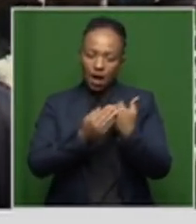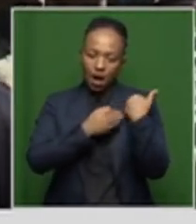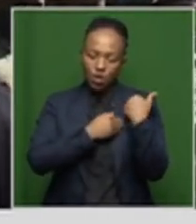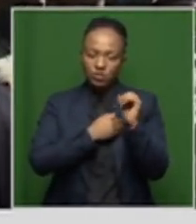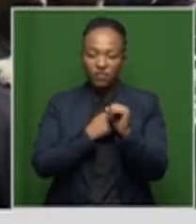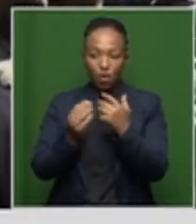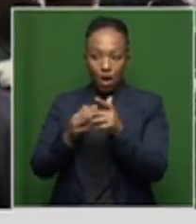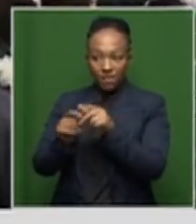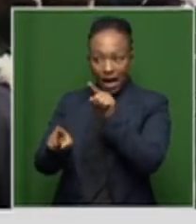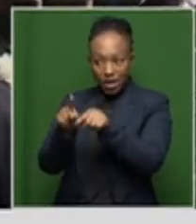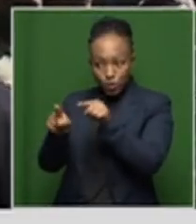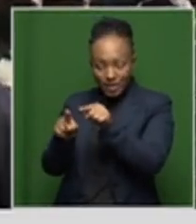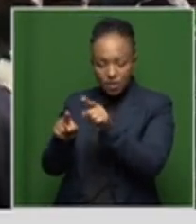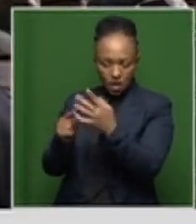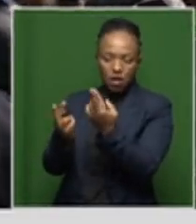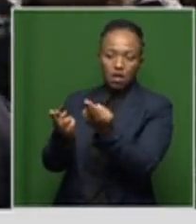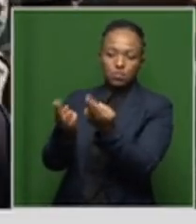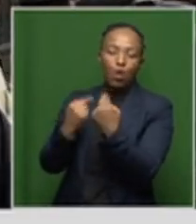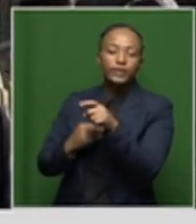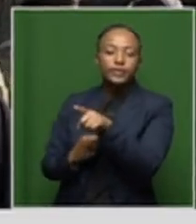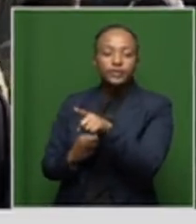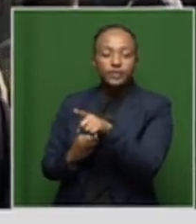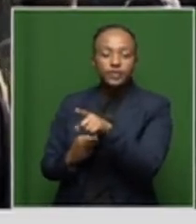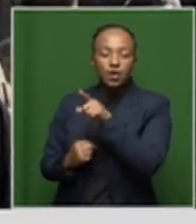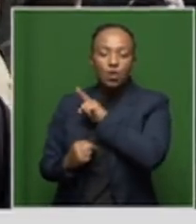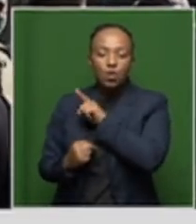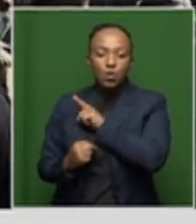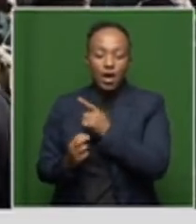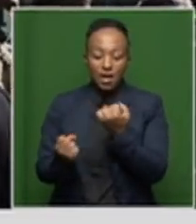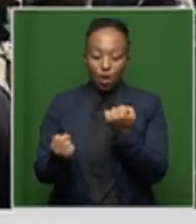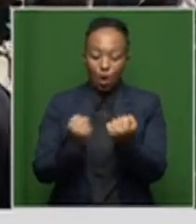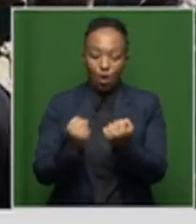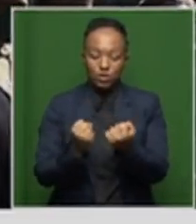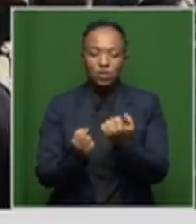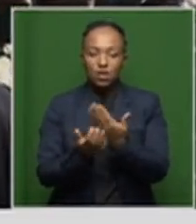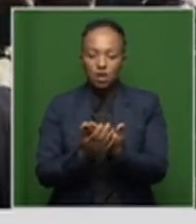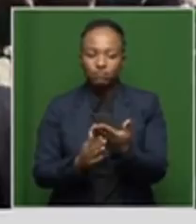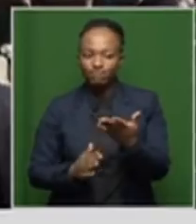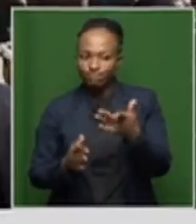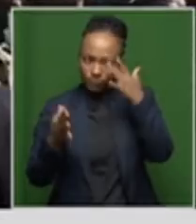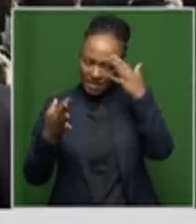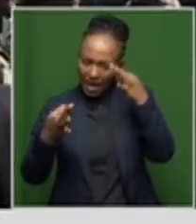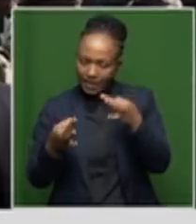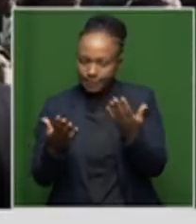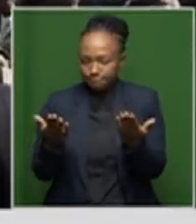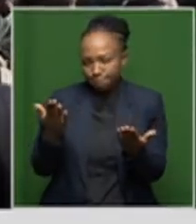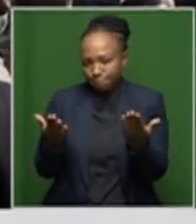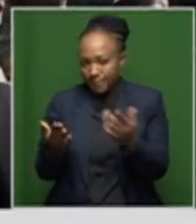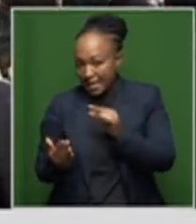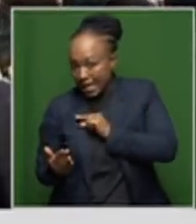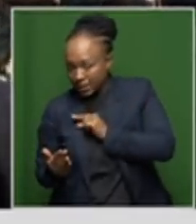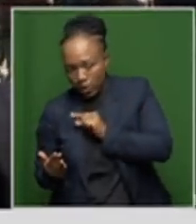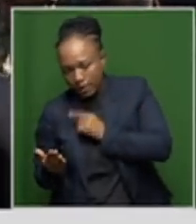the accusations that we have put before them, and then we can be able, or the court can be able at the end, to decide whether or not they are